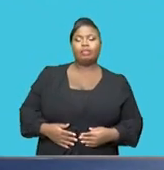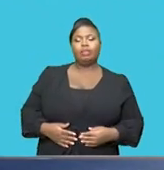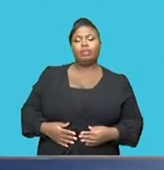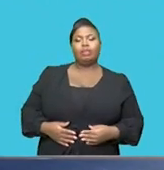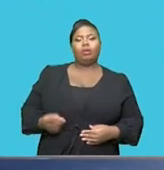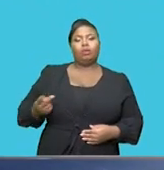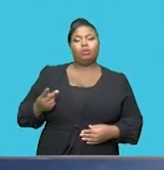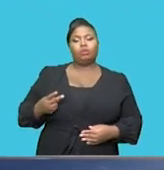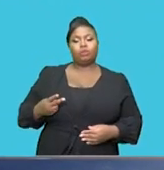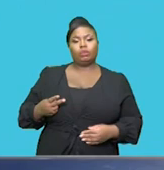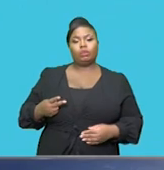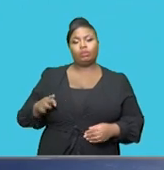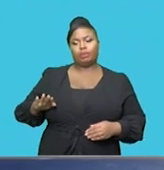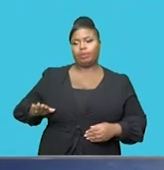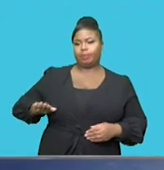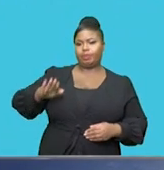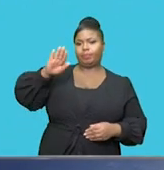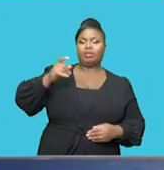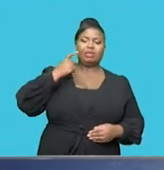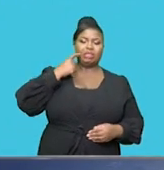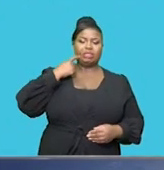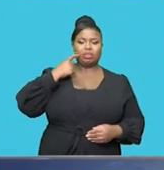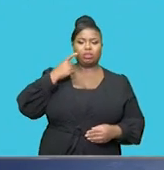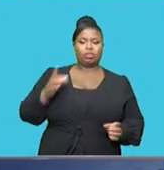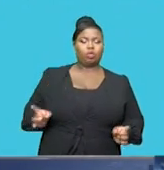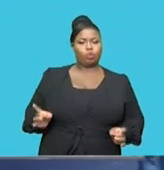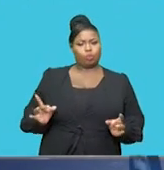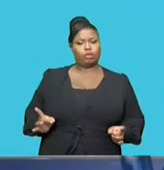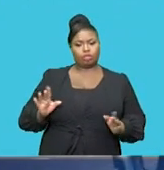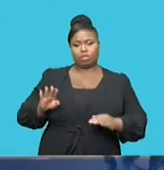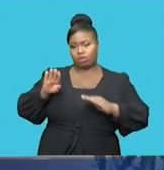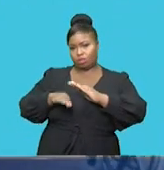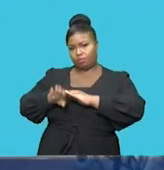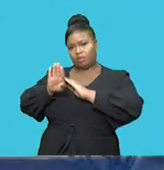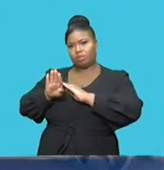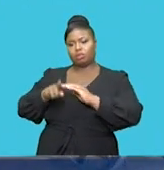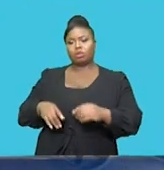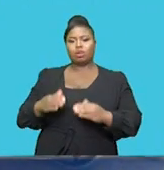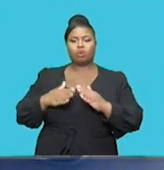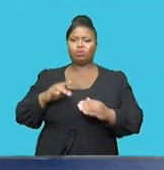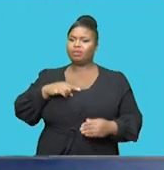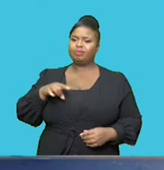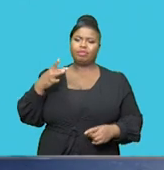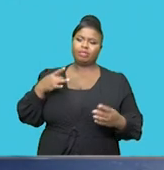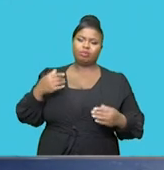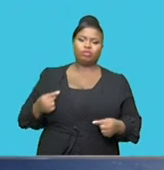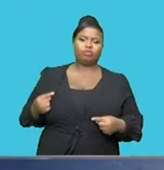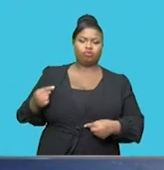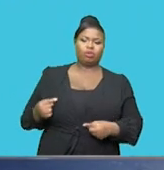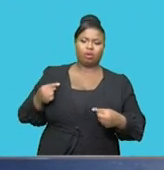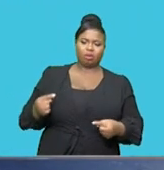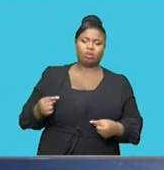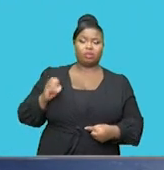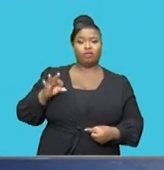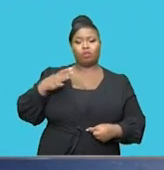also the ramp that she can able to push the wheelchair to get inside, because sometimes it is a struggle for her to